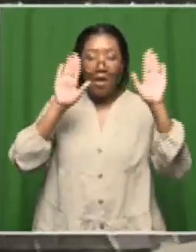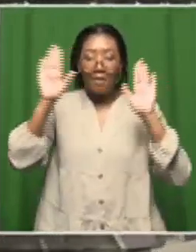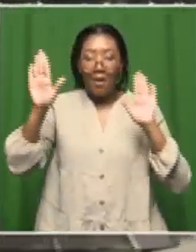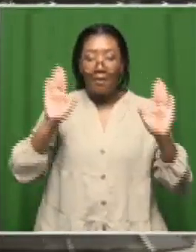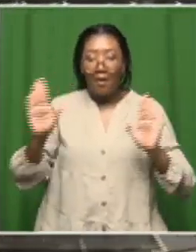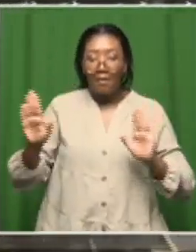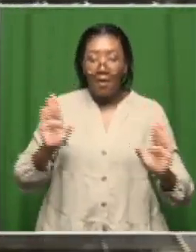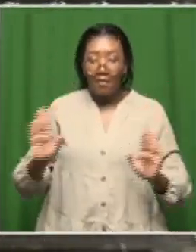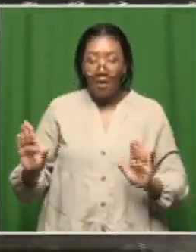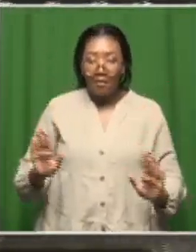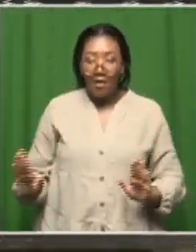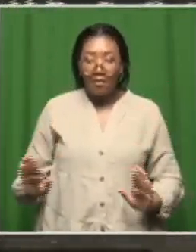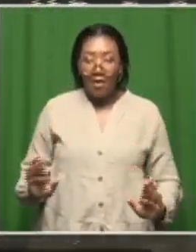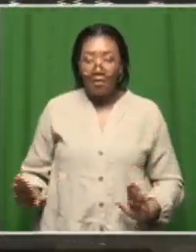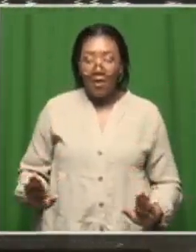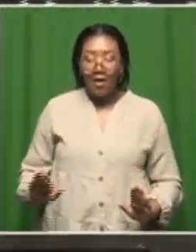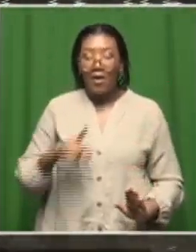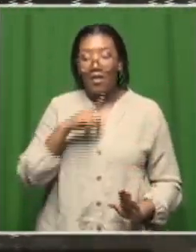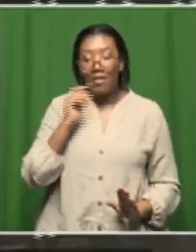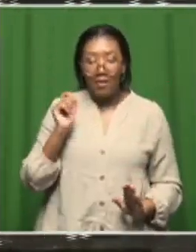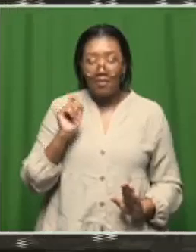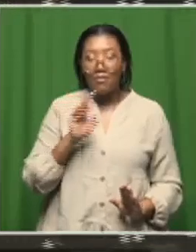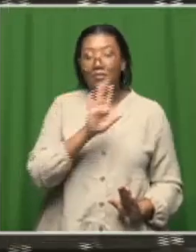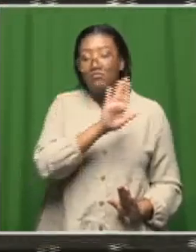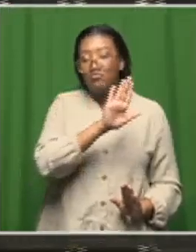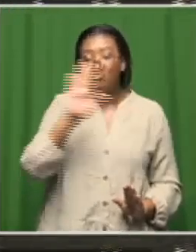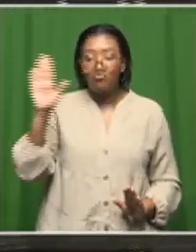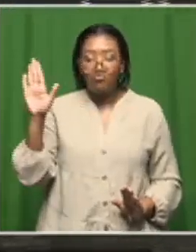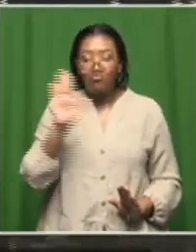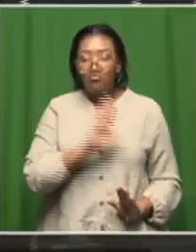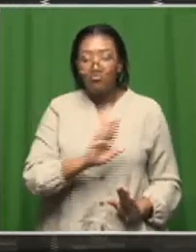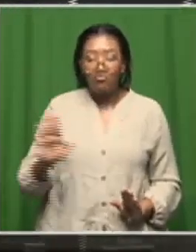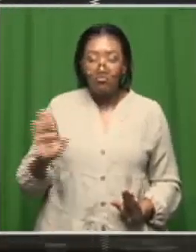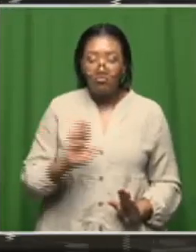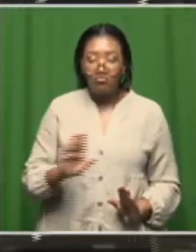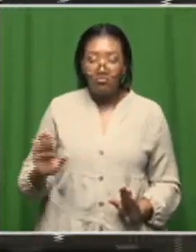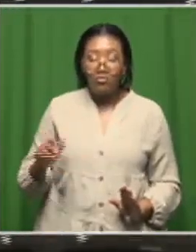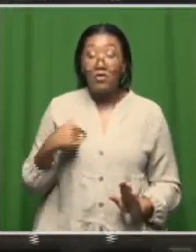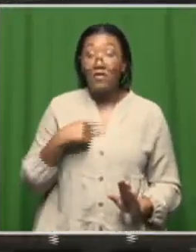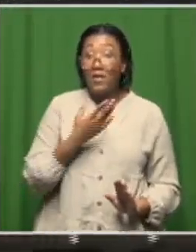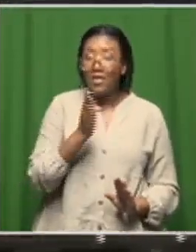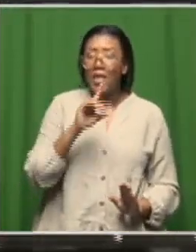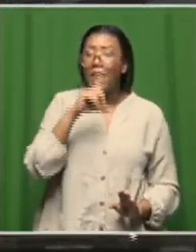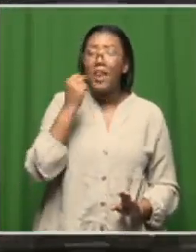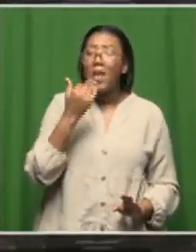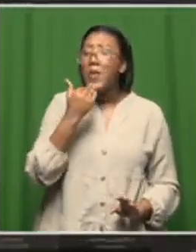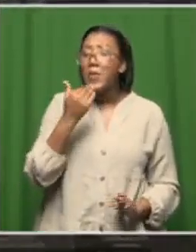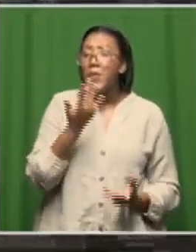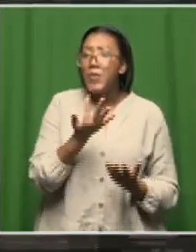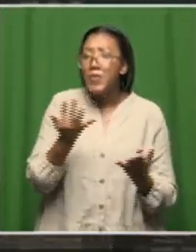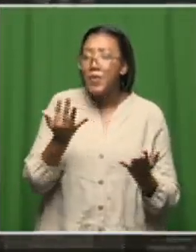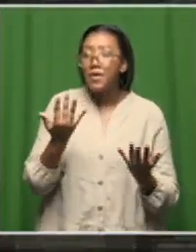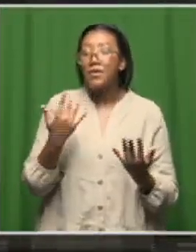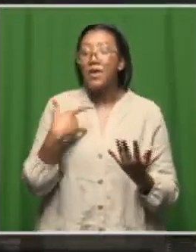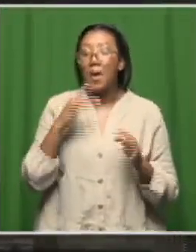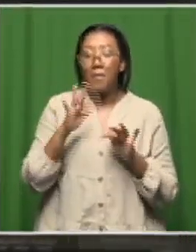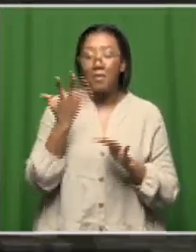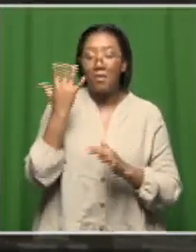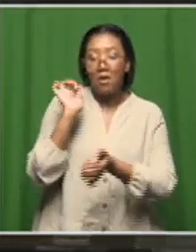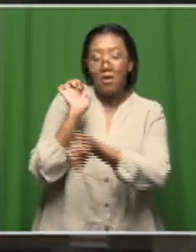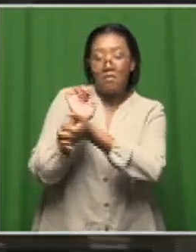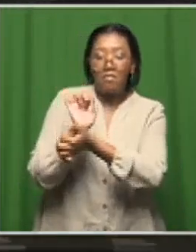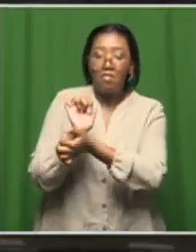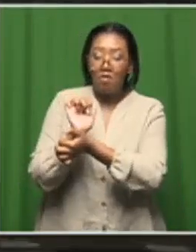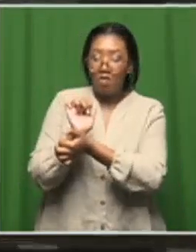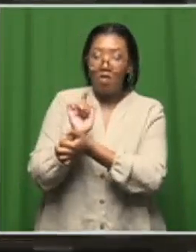figure. And of course, you are looking at those who were incarcerated, you know, as right from the beginning